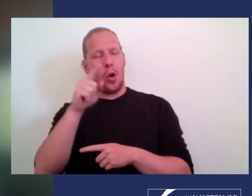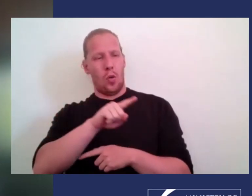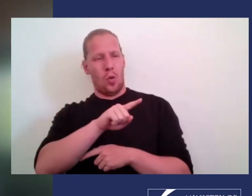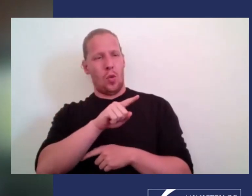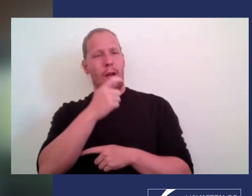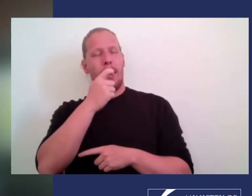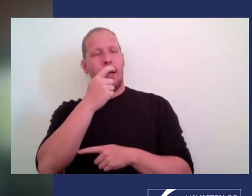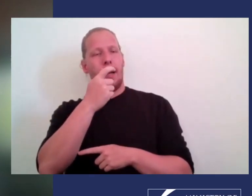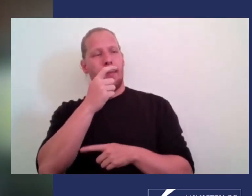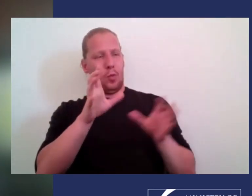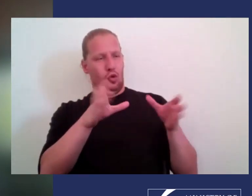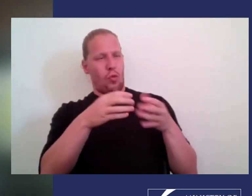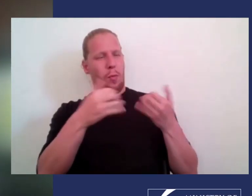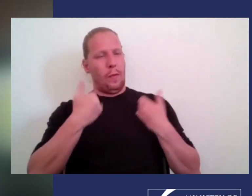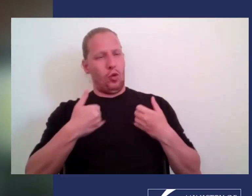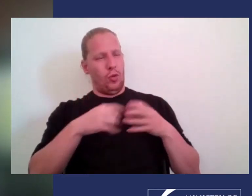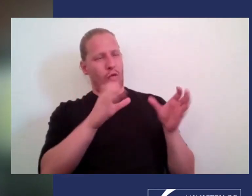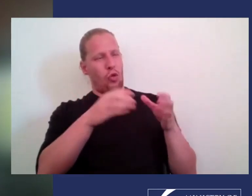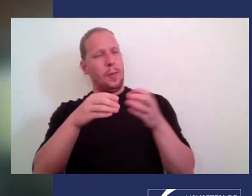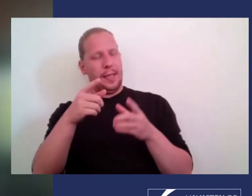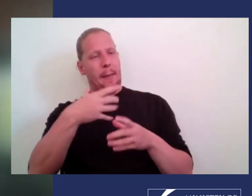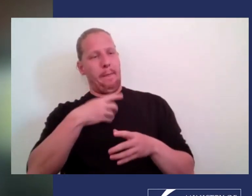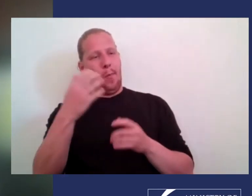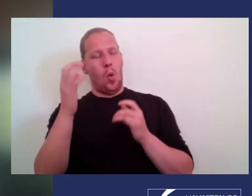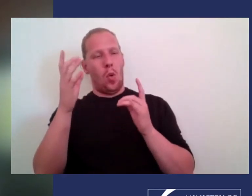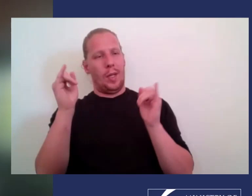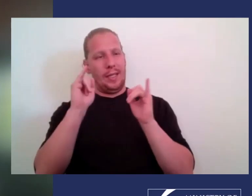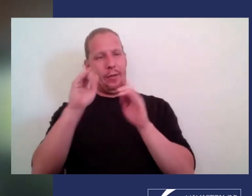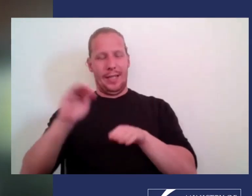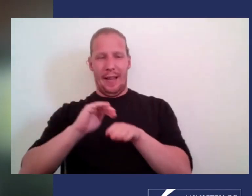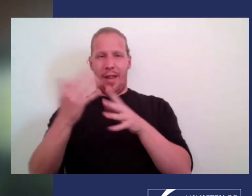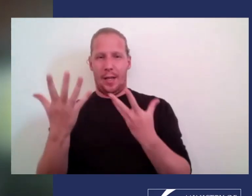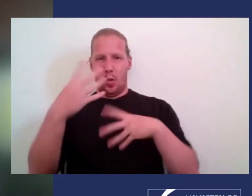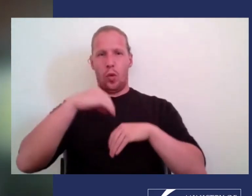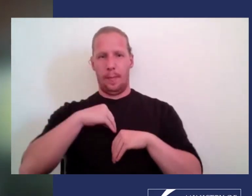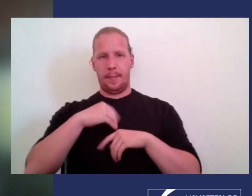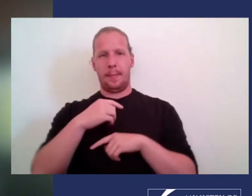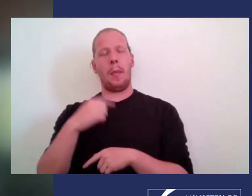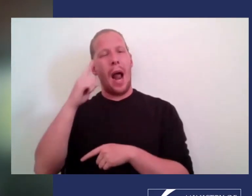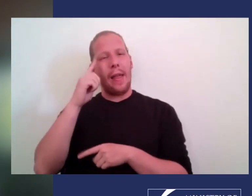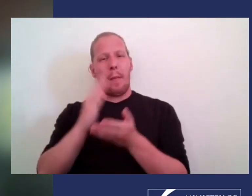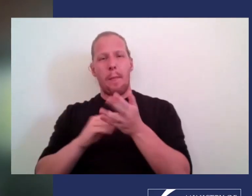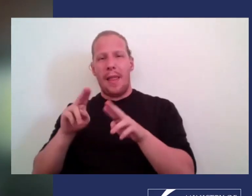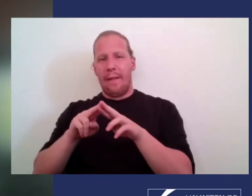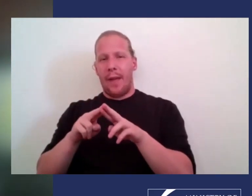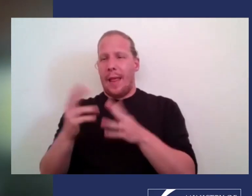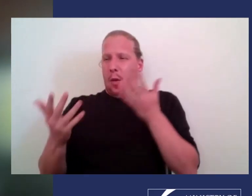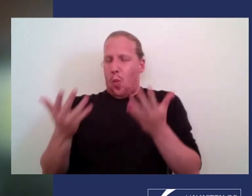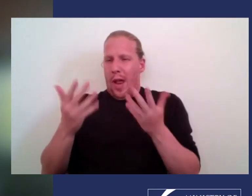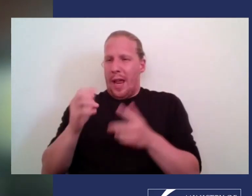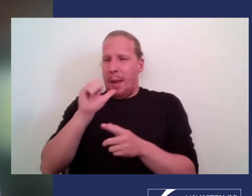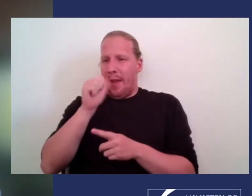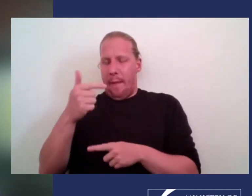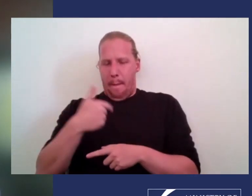And I guess for parents, they're weighing up, if my child gets the virus, what's going to happen? What's the risk to